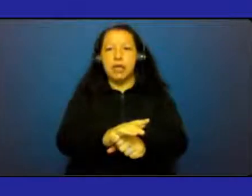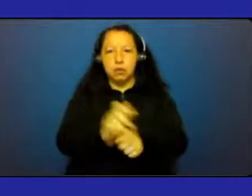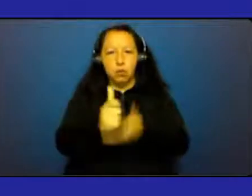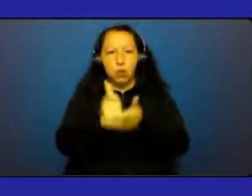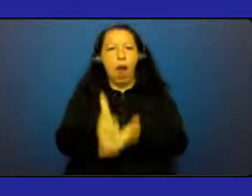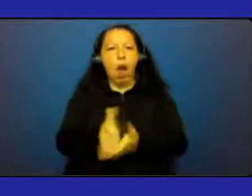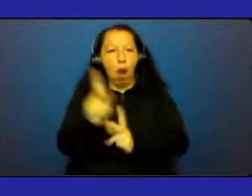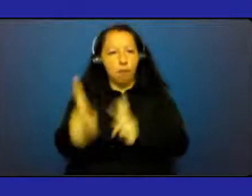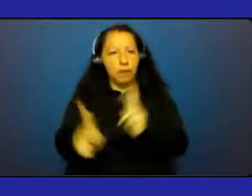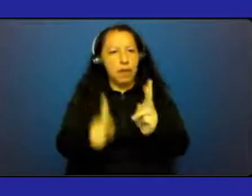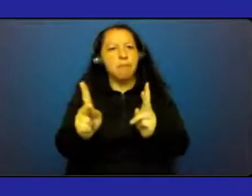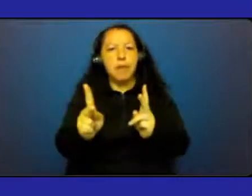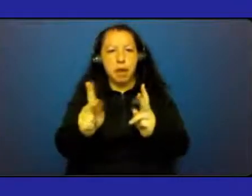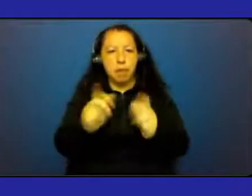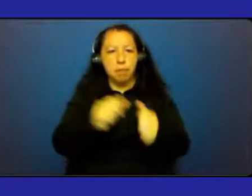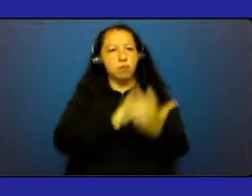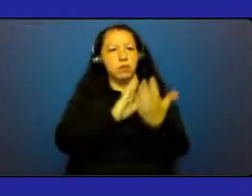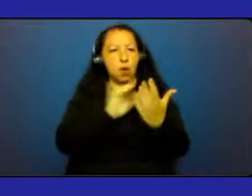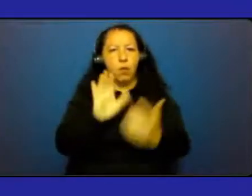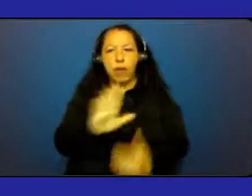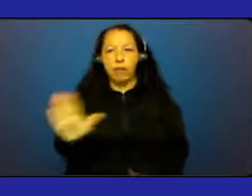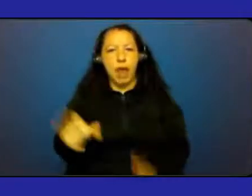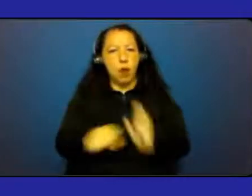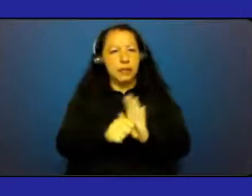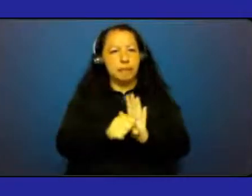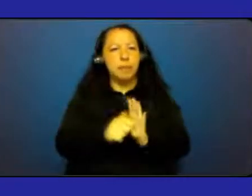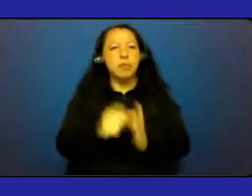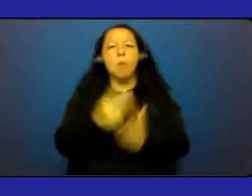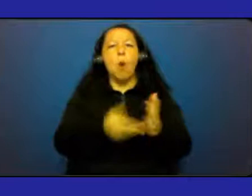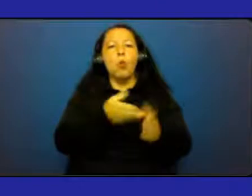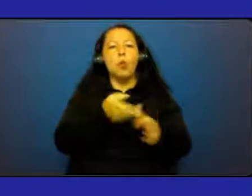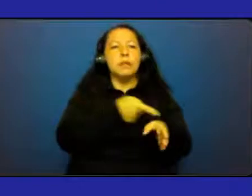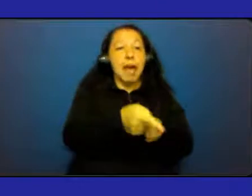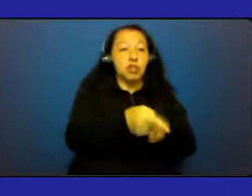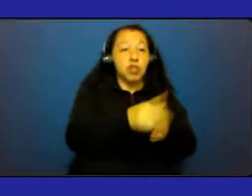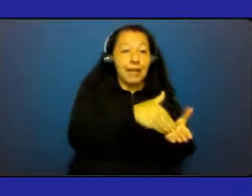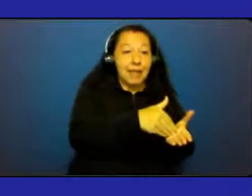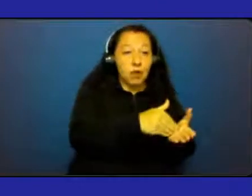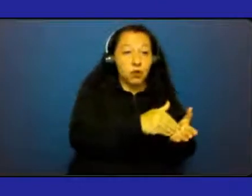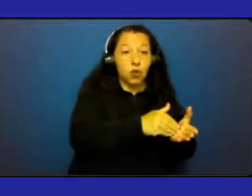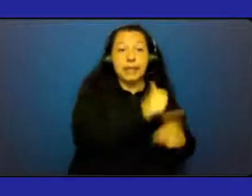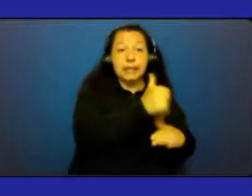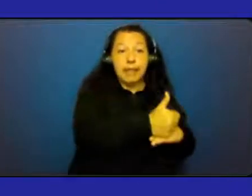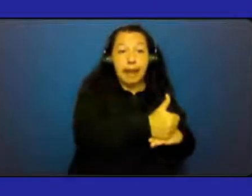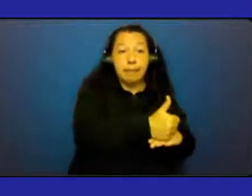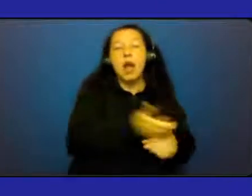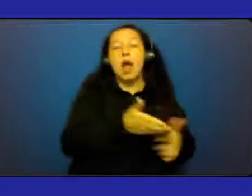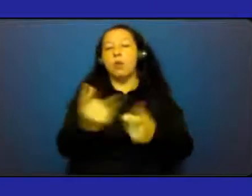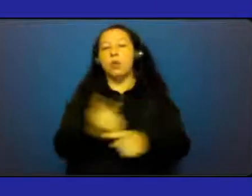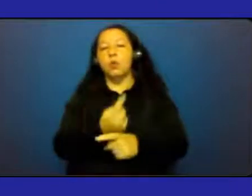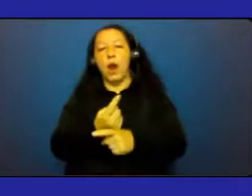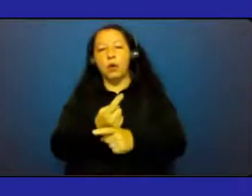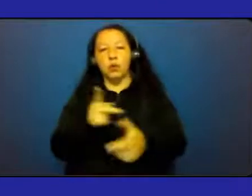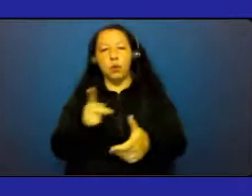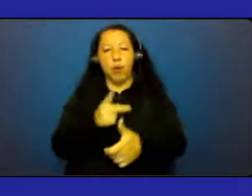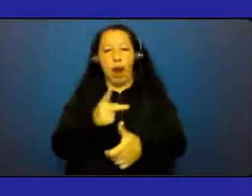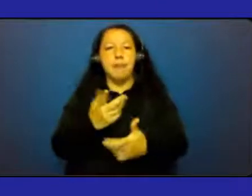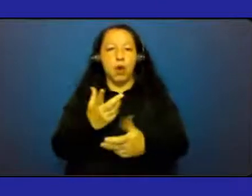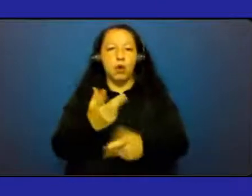symptoms through both our specialized centers and through our regular primary care.